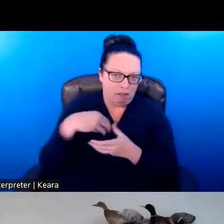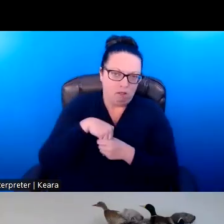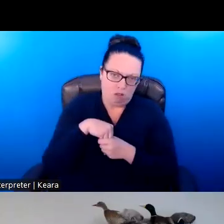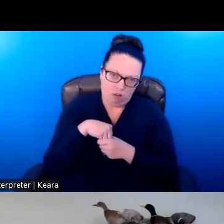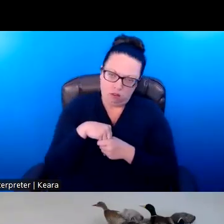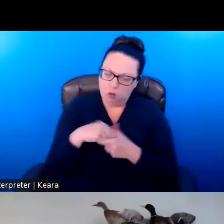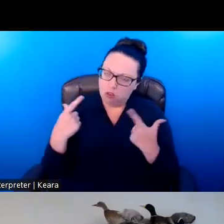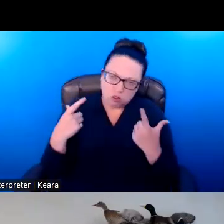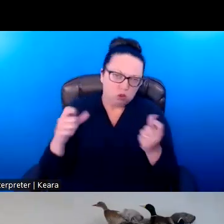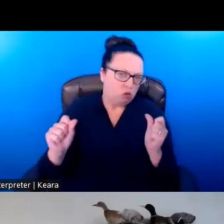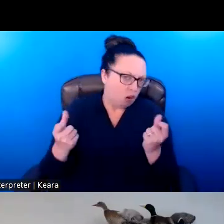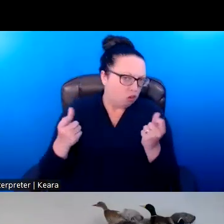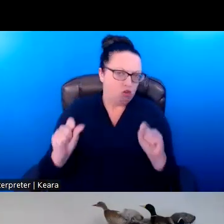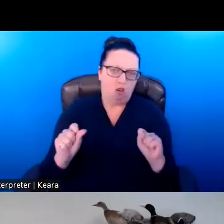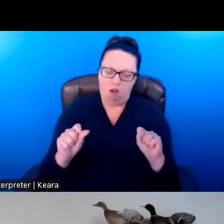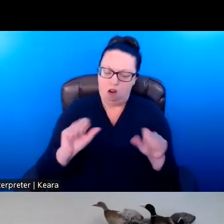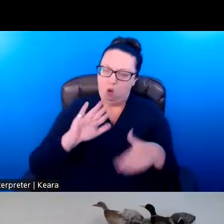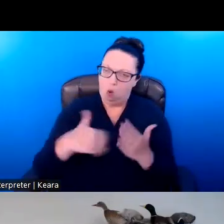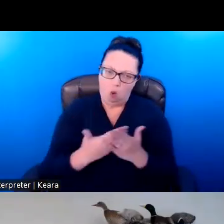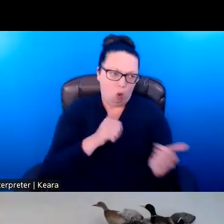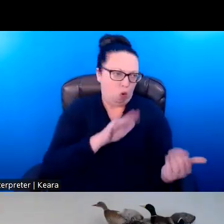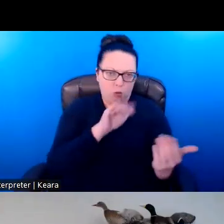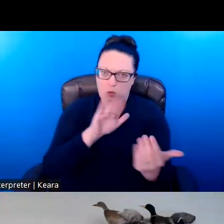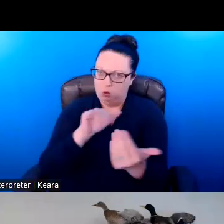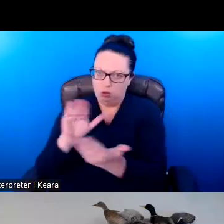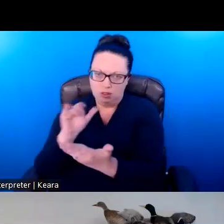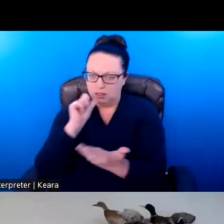can, and don't give up.